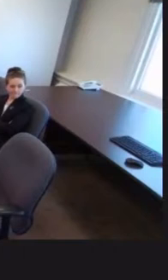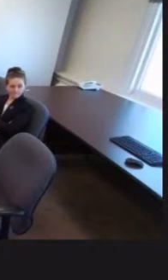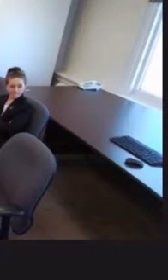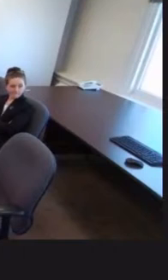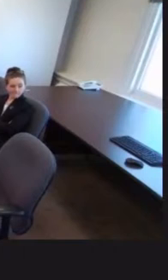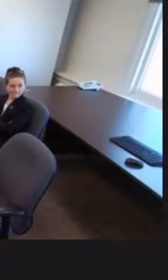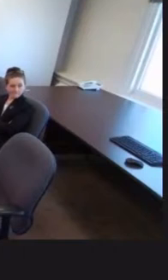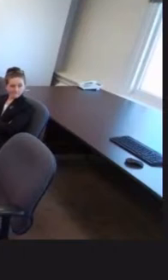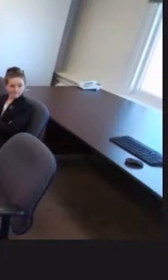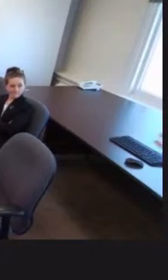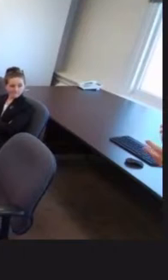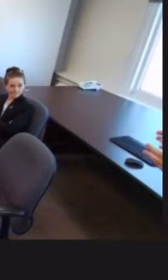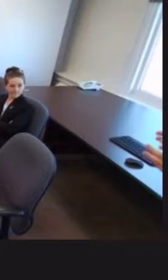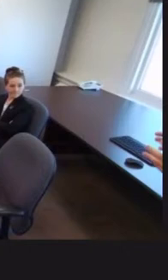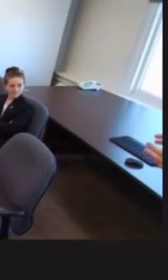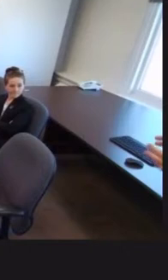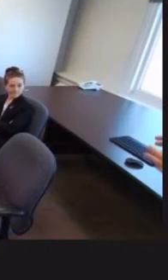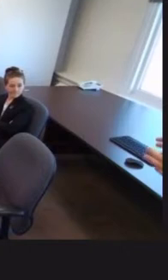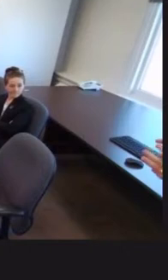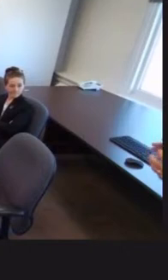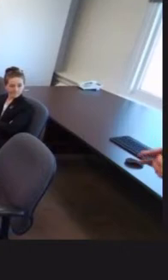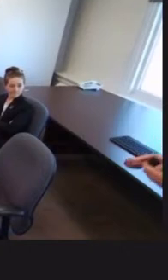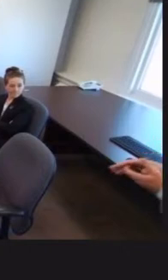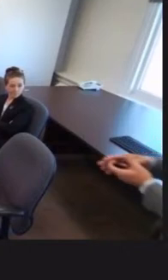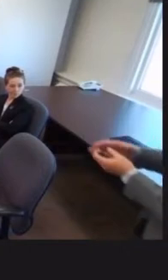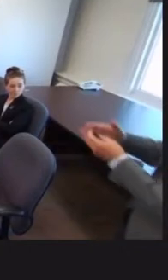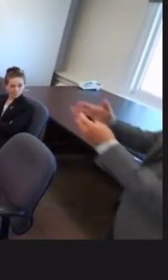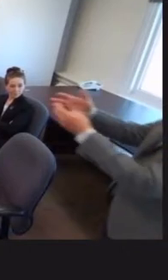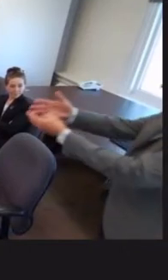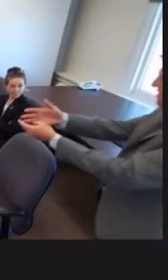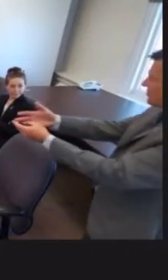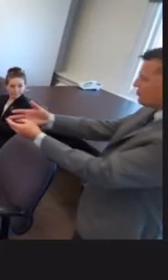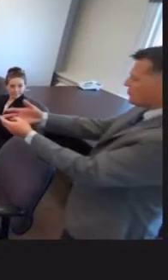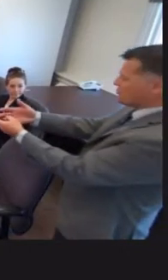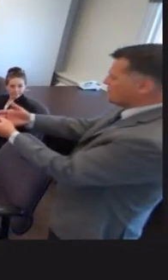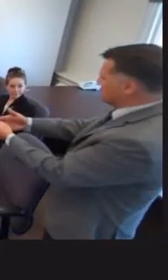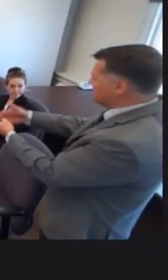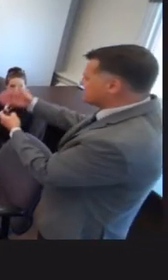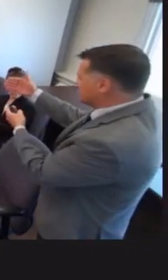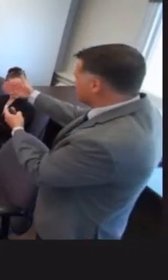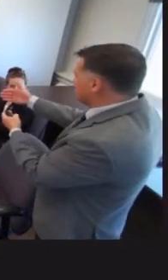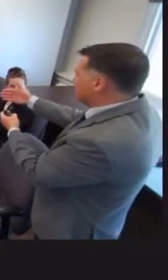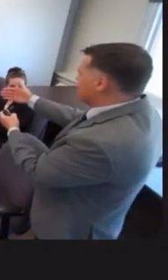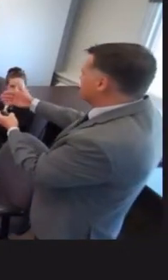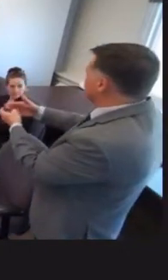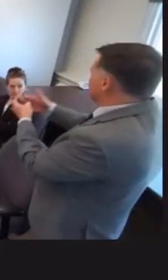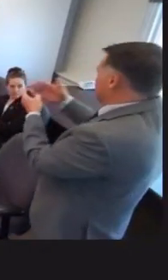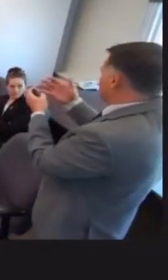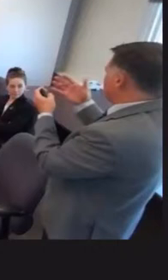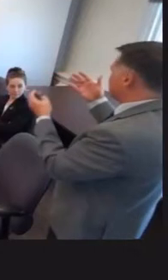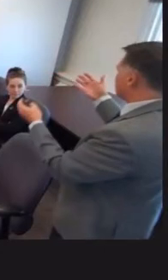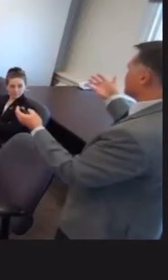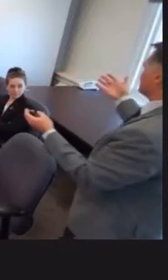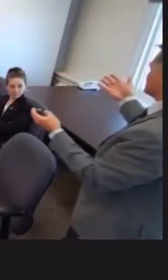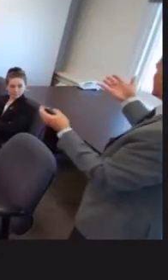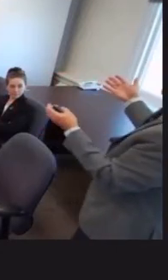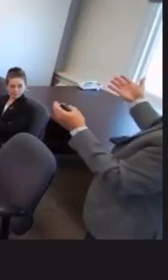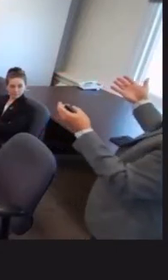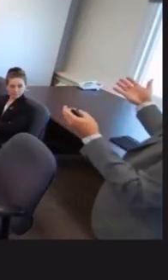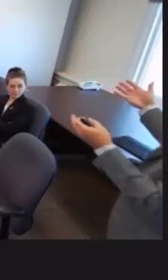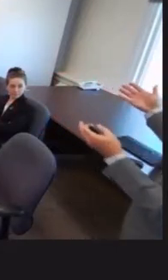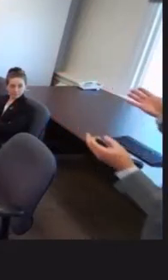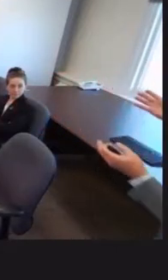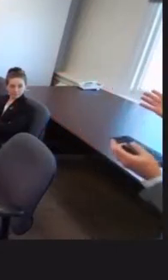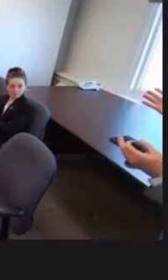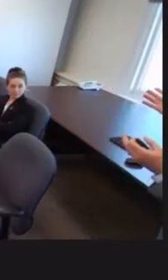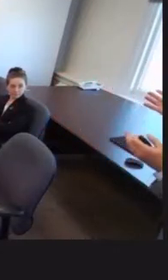we have it set is the uh the arc says this is the area for improvement and they set a deadline and then that deadline's